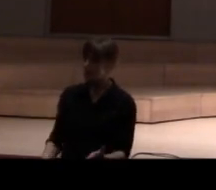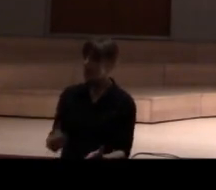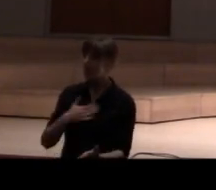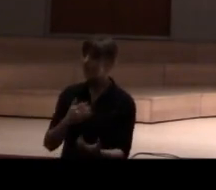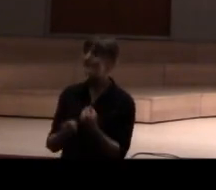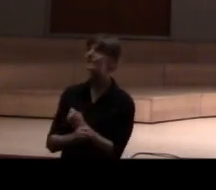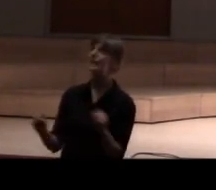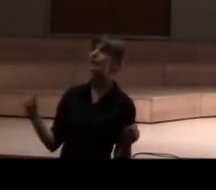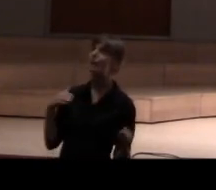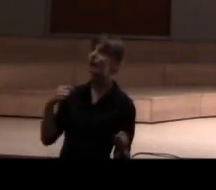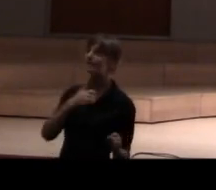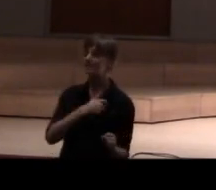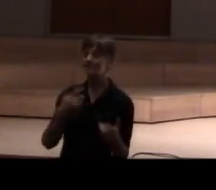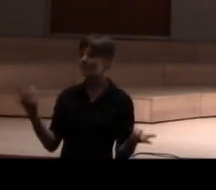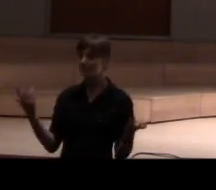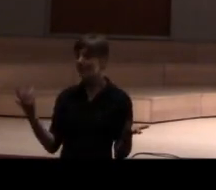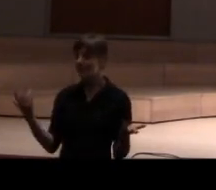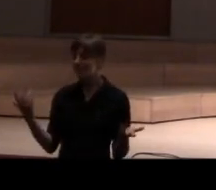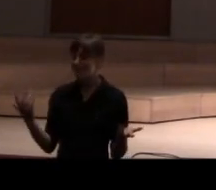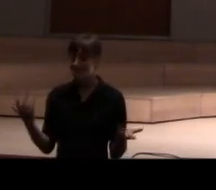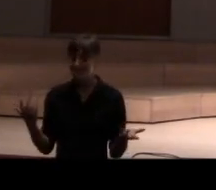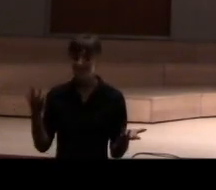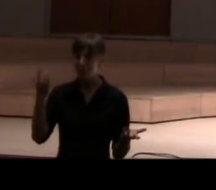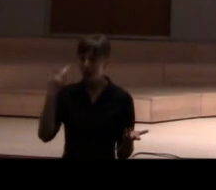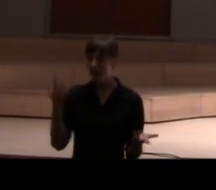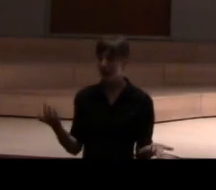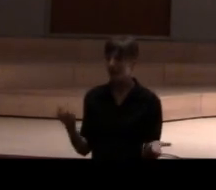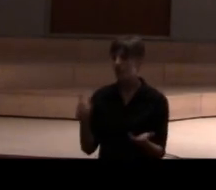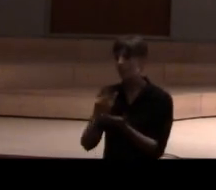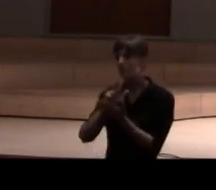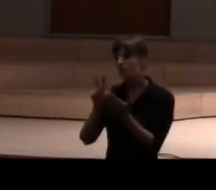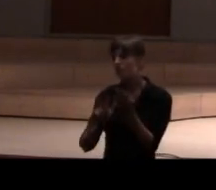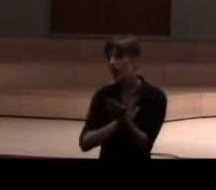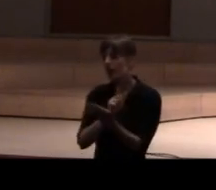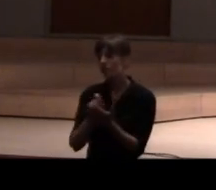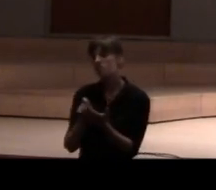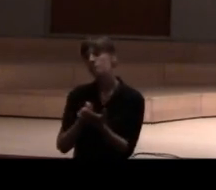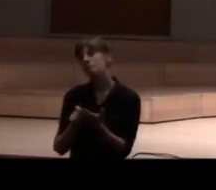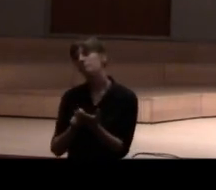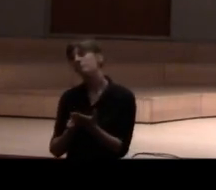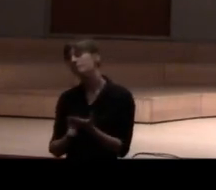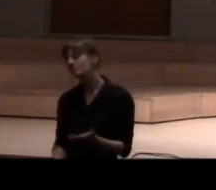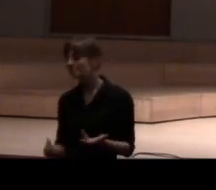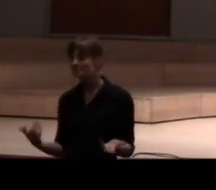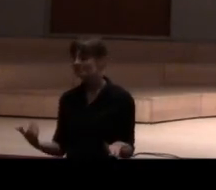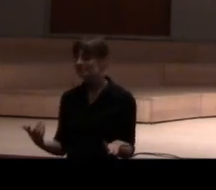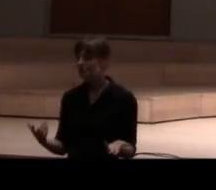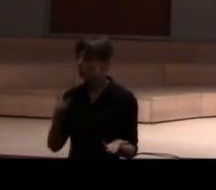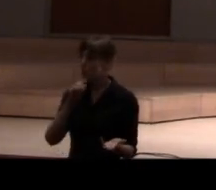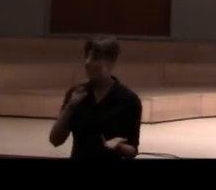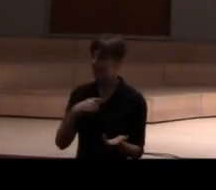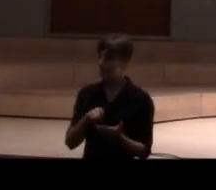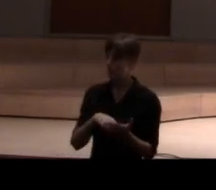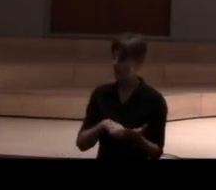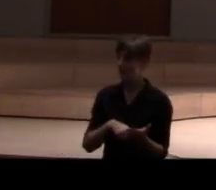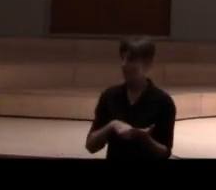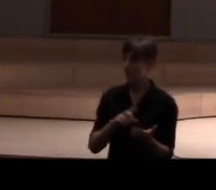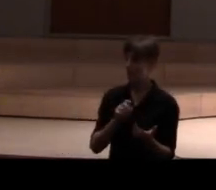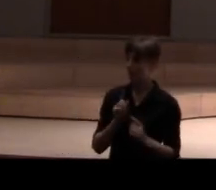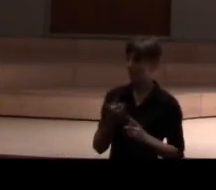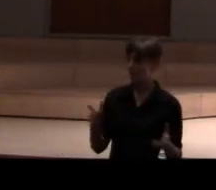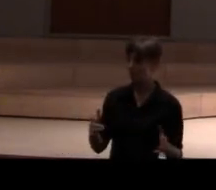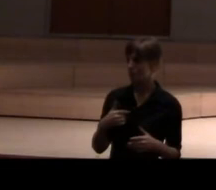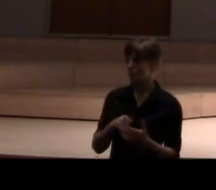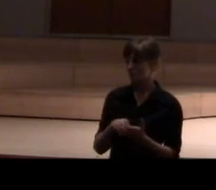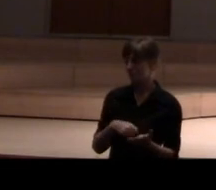us from this. The worst part was that we had to stay there for 3 hours, and, you know, I'm taking AP classes, we write essays in 30 minutes, so I was, you know, done with this